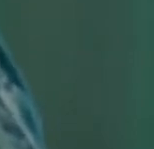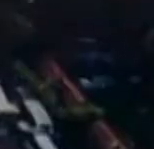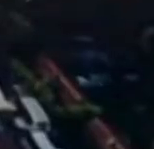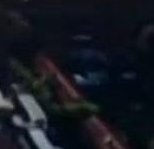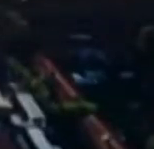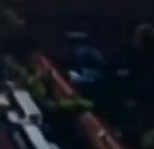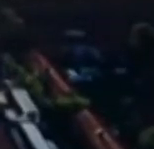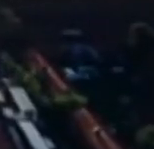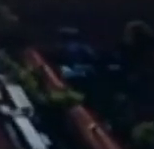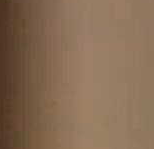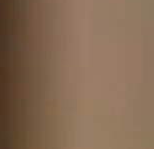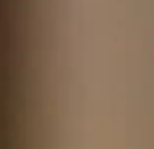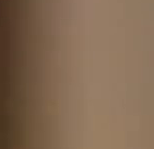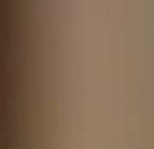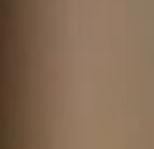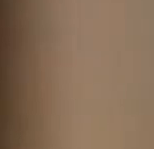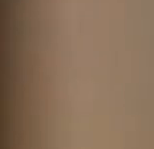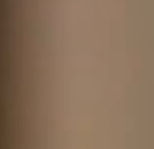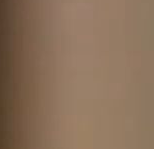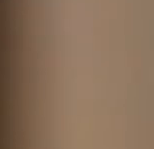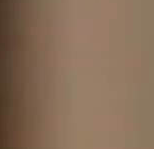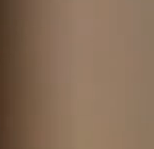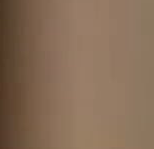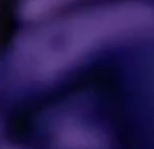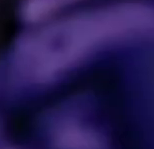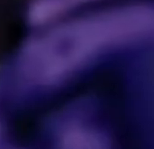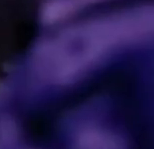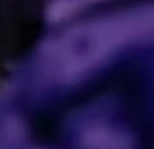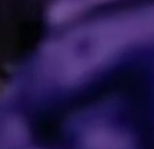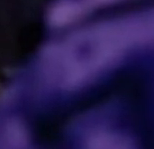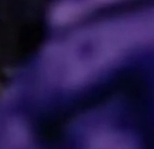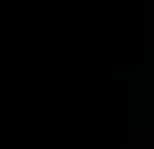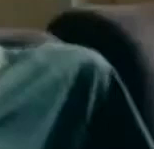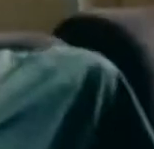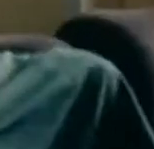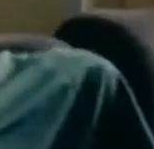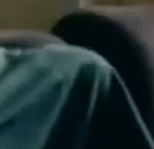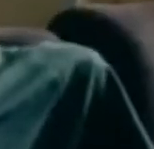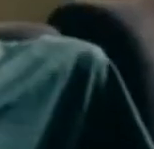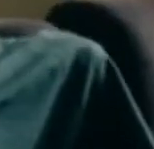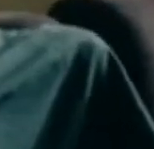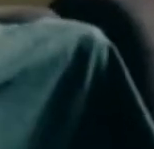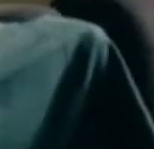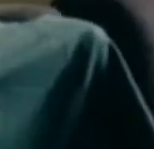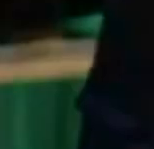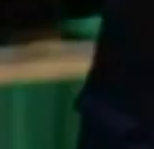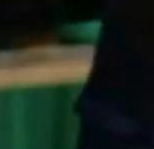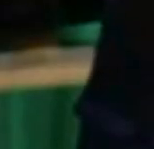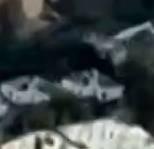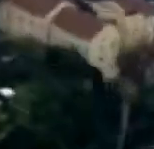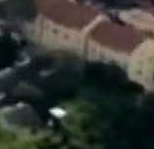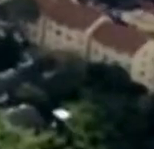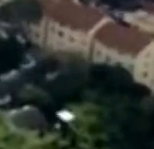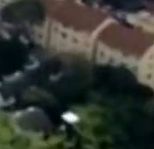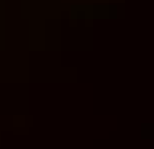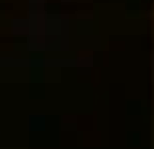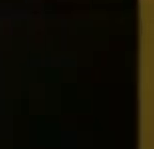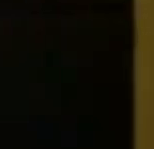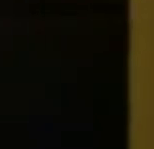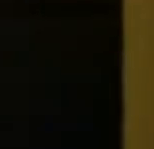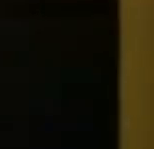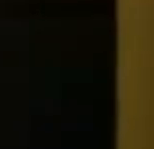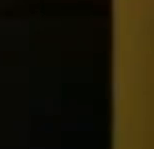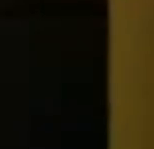down for good. Senior Sergeant Farah, a.k.a. Stingray. Corporal Ibrahim, a.k.a. Mongoose. Corporal